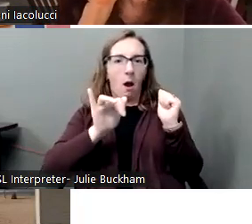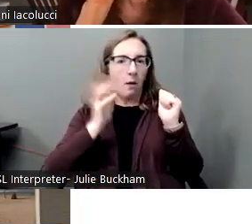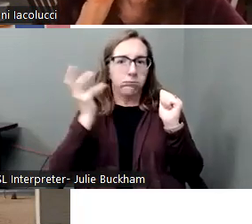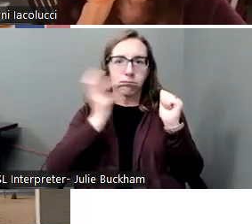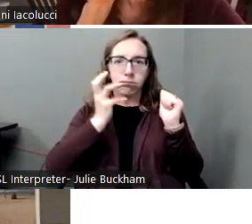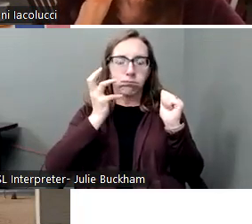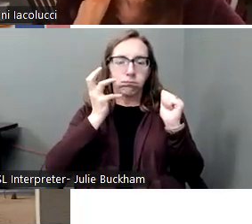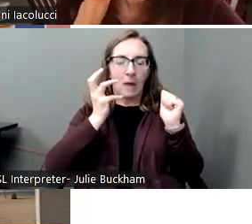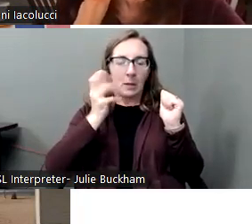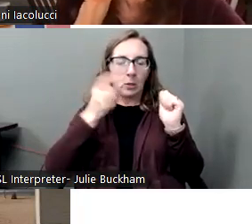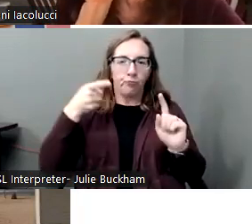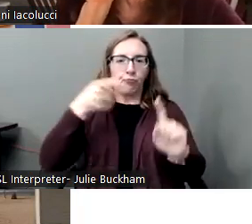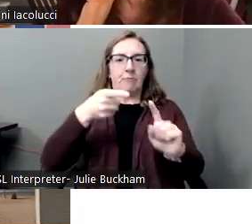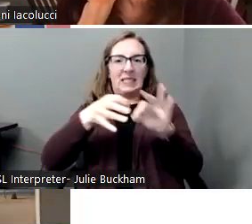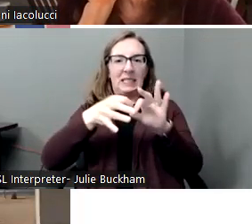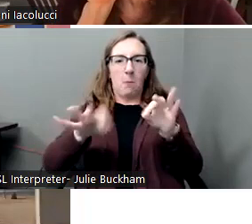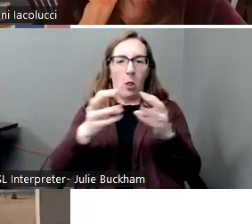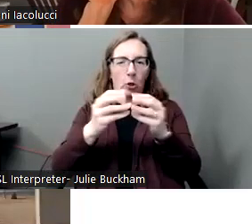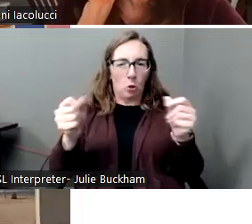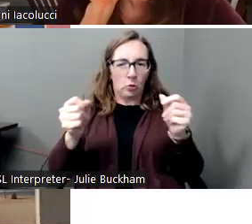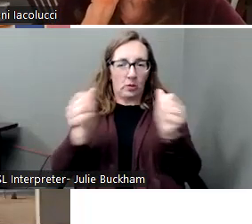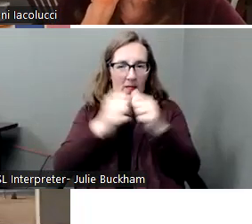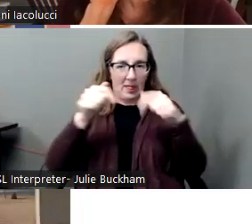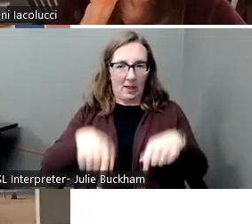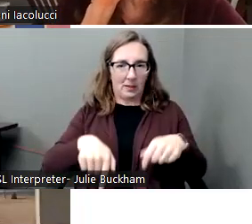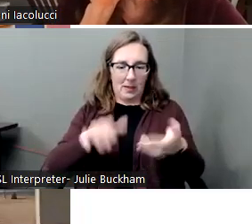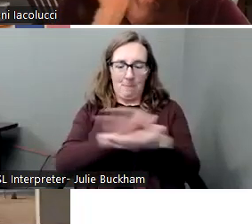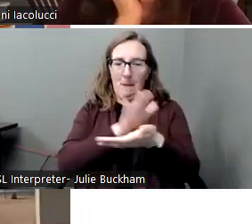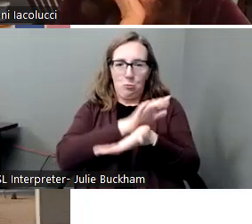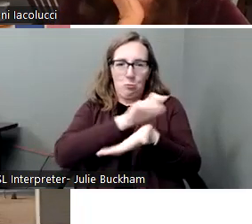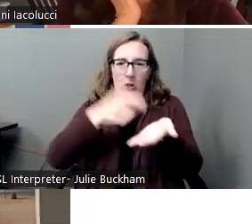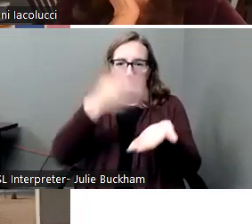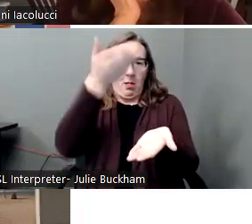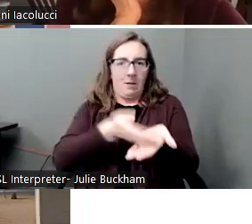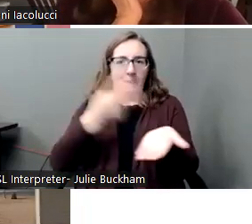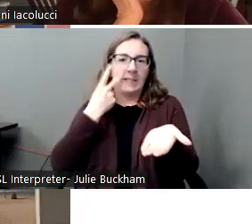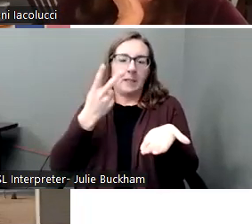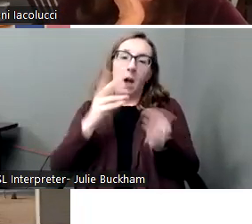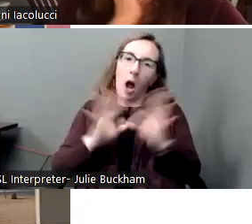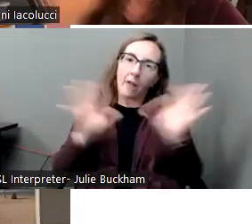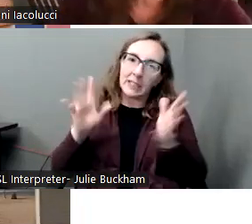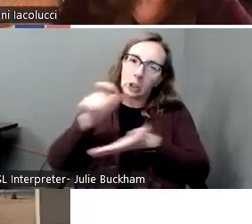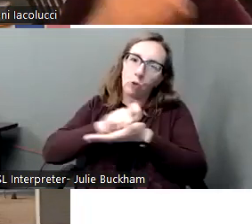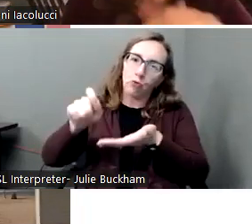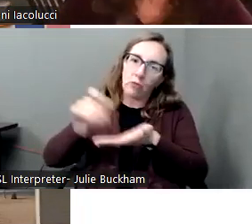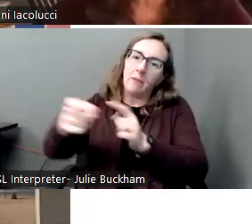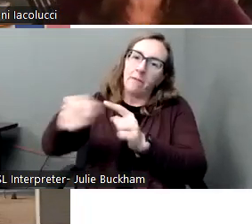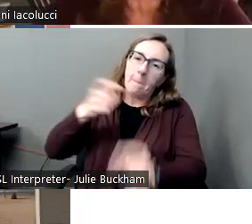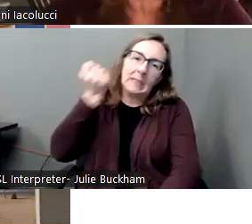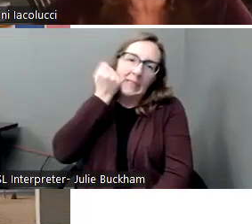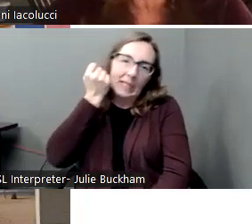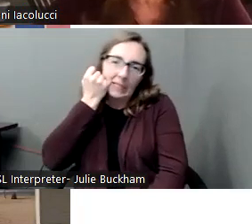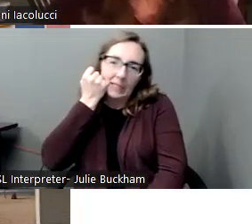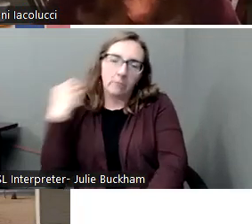the beauty of a simple solution, in this case, pen and pencil. And this was obviously written to a dentist, or a dentist writing to